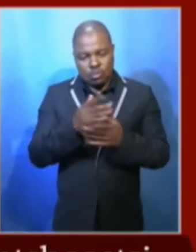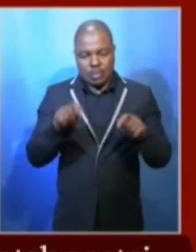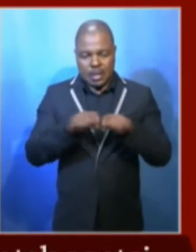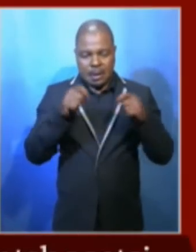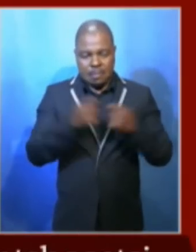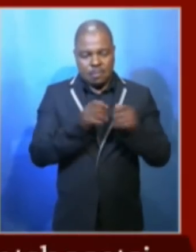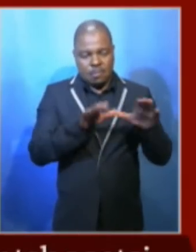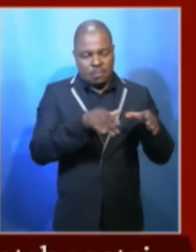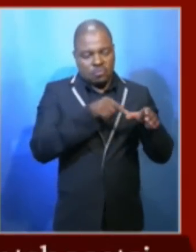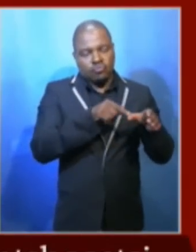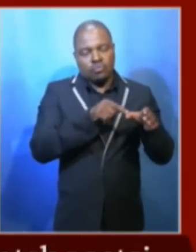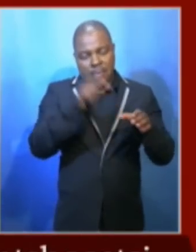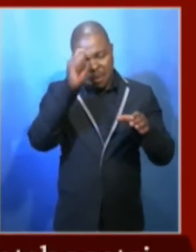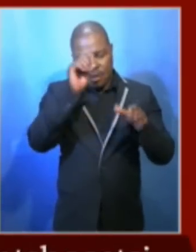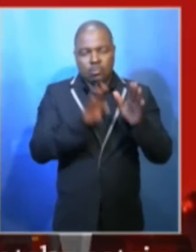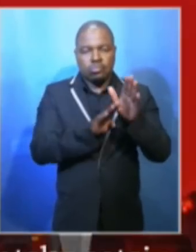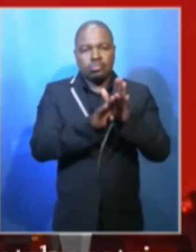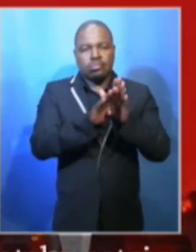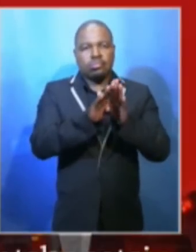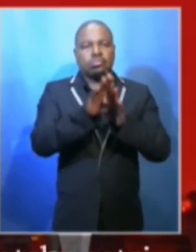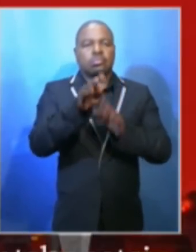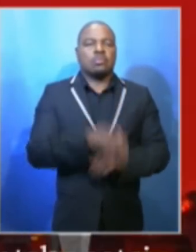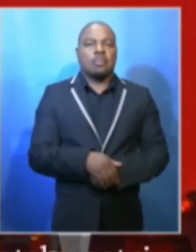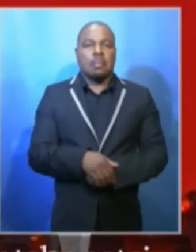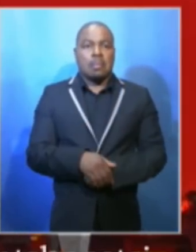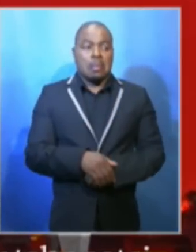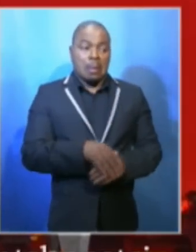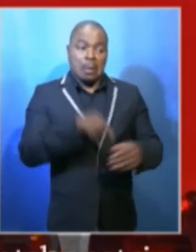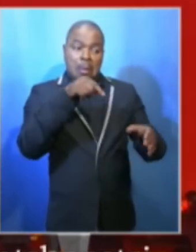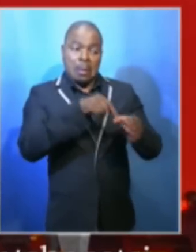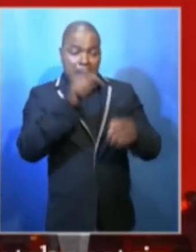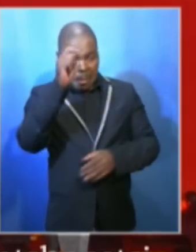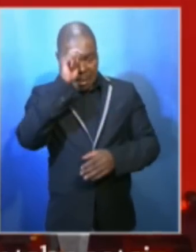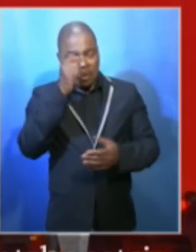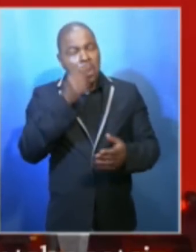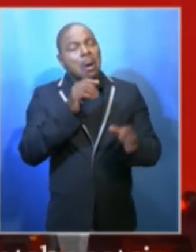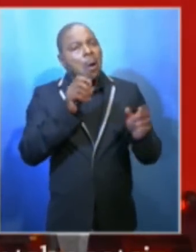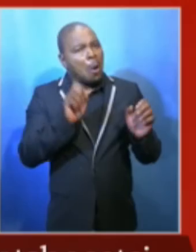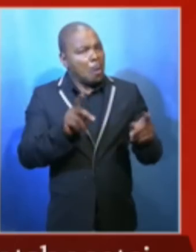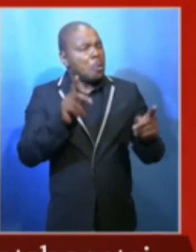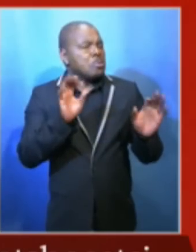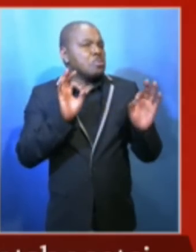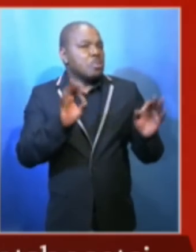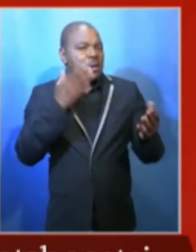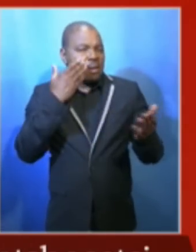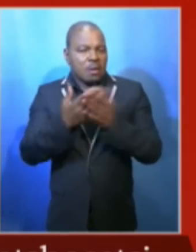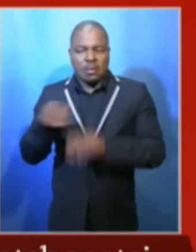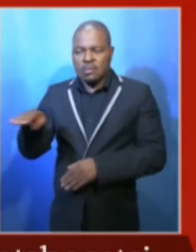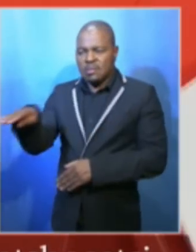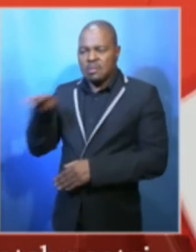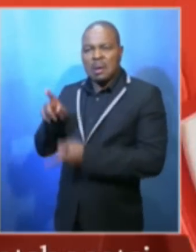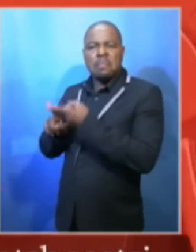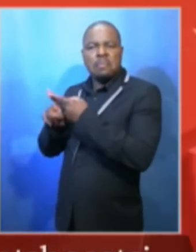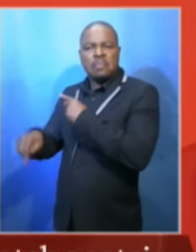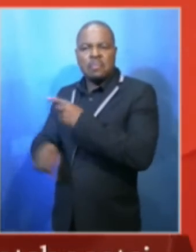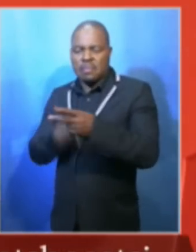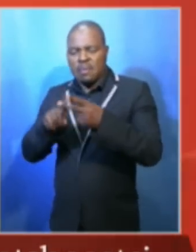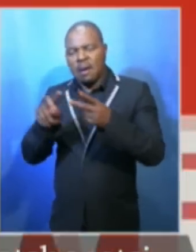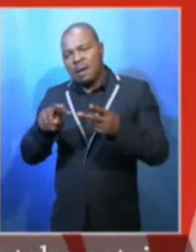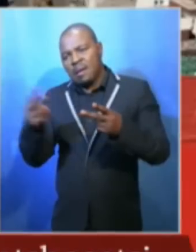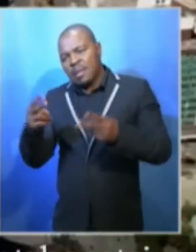Bafana ba na le sebaka se se botse sa go fenya baagišane Zimbabwe le naga ye nngwe ya